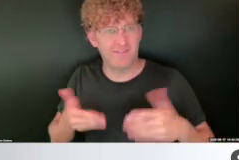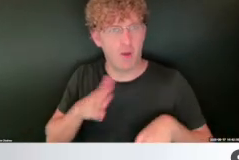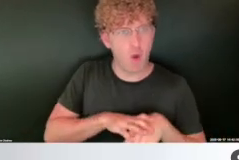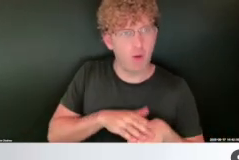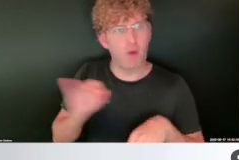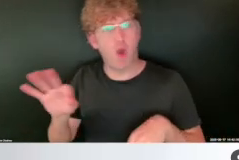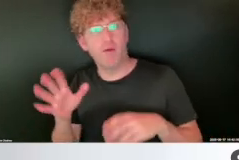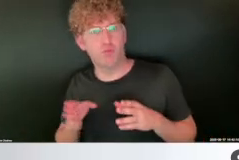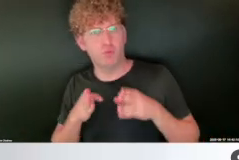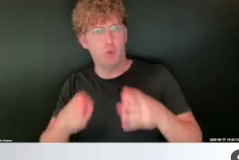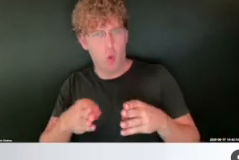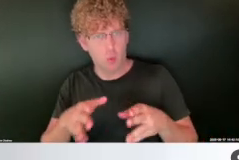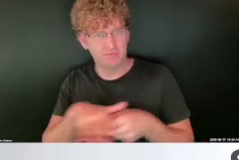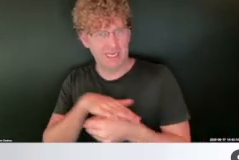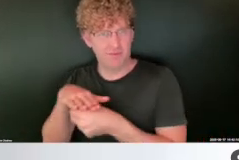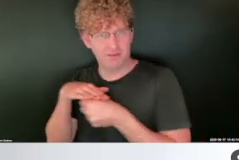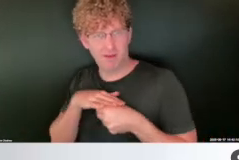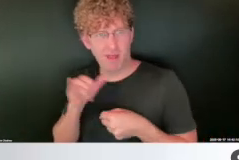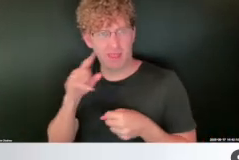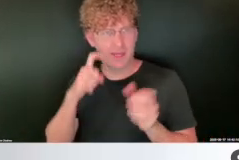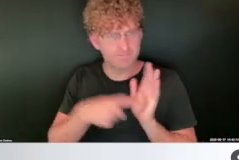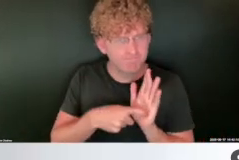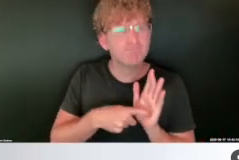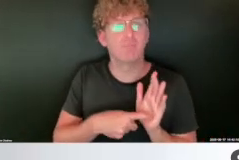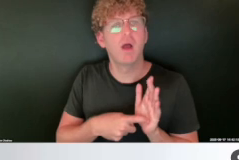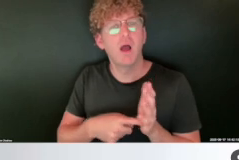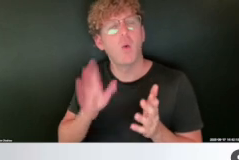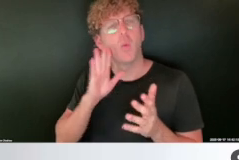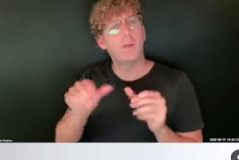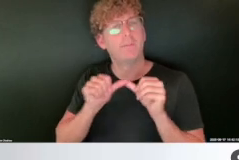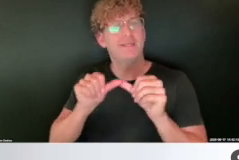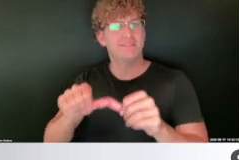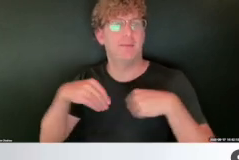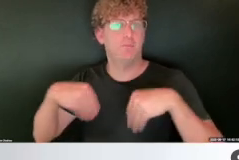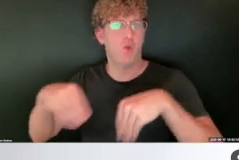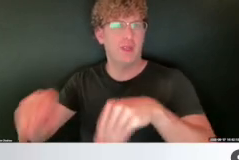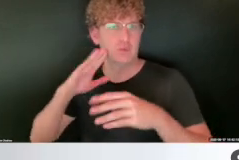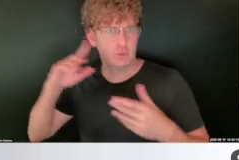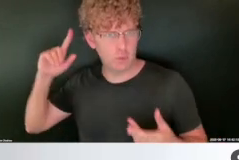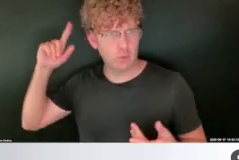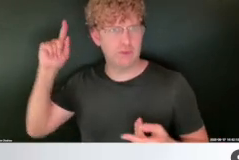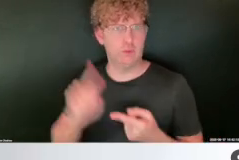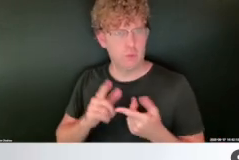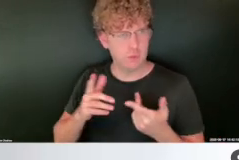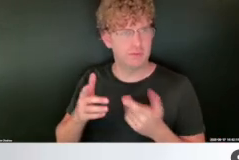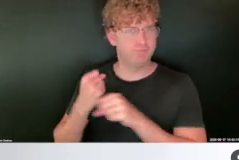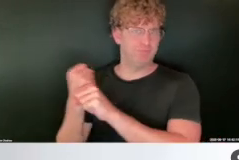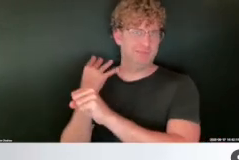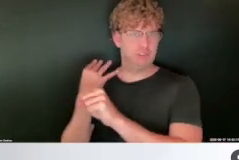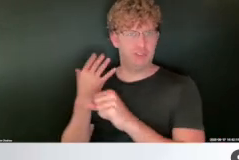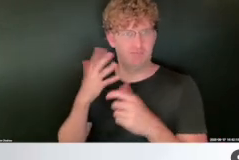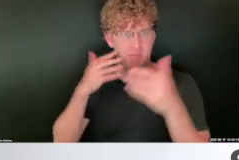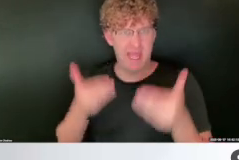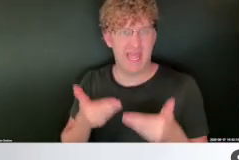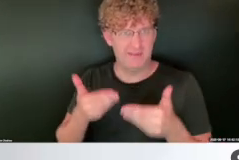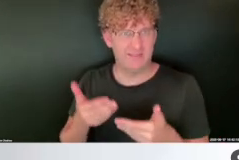will help maintain market momentum to reduce emissions from the heavy-duty space. Each year, the heavy-duty investment strategy